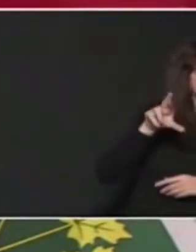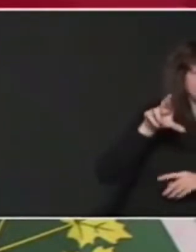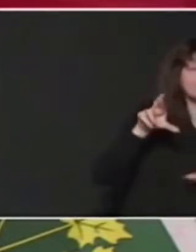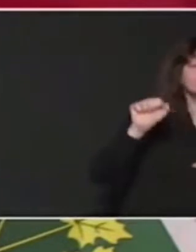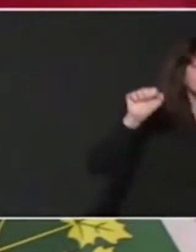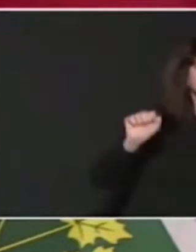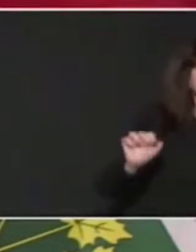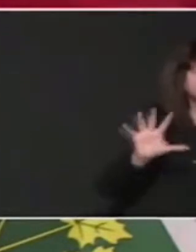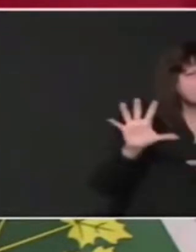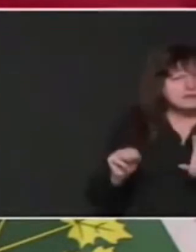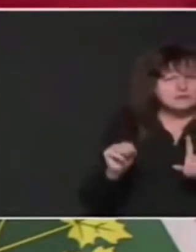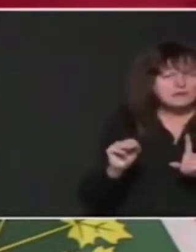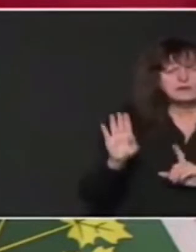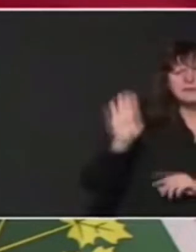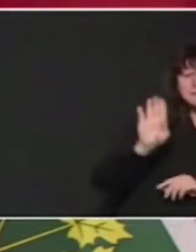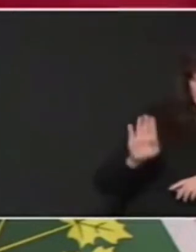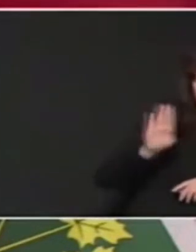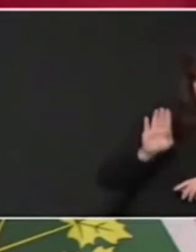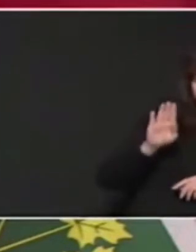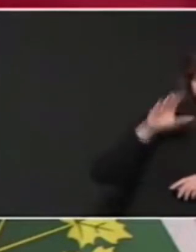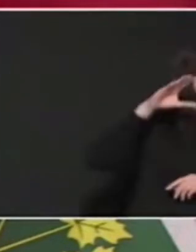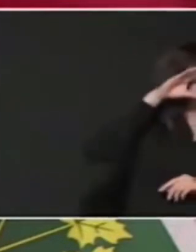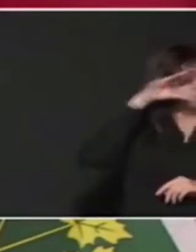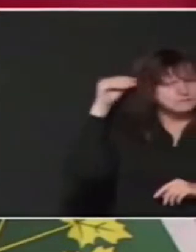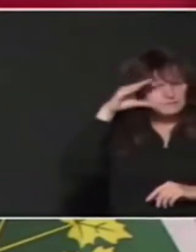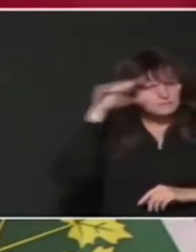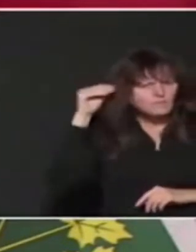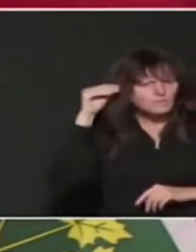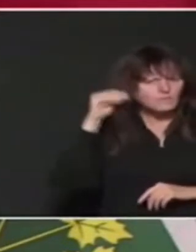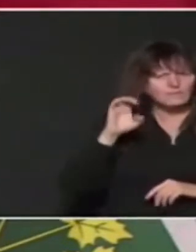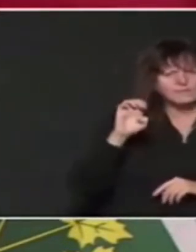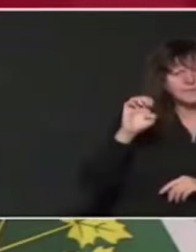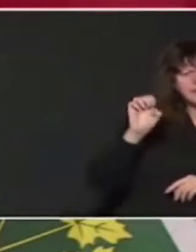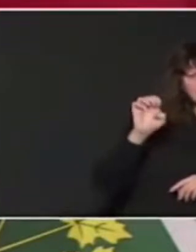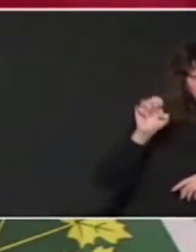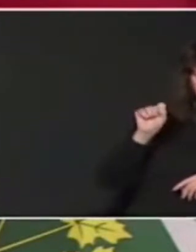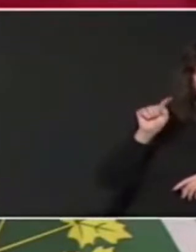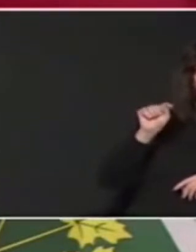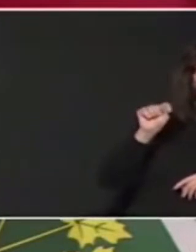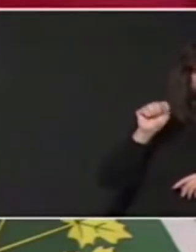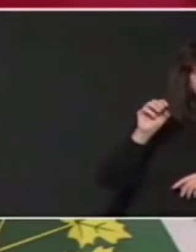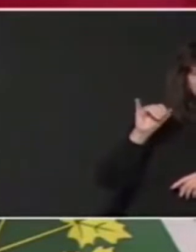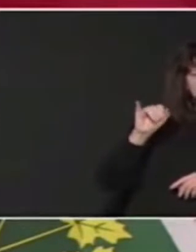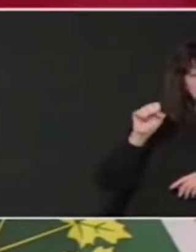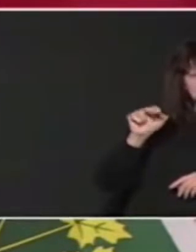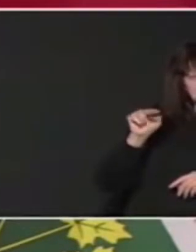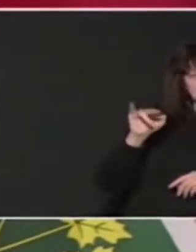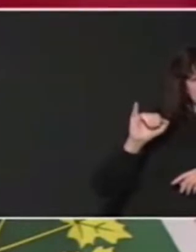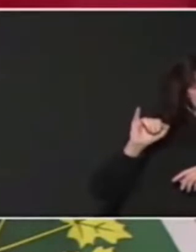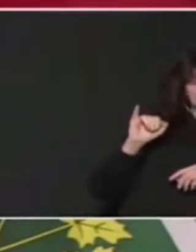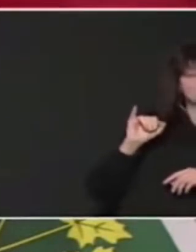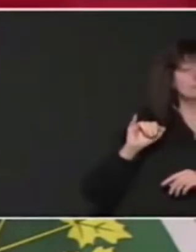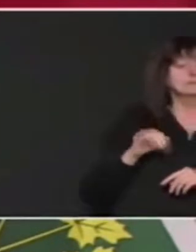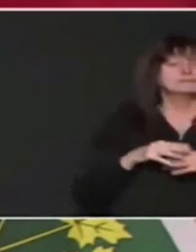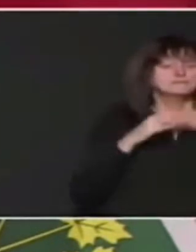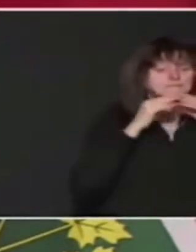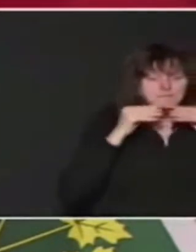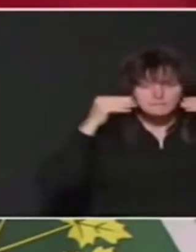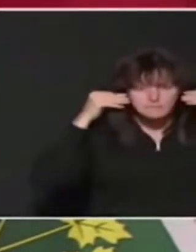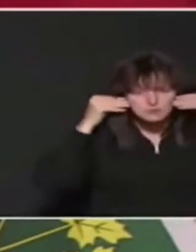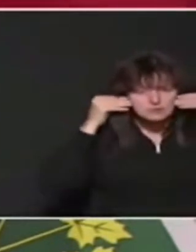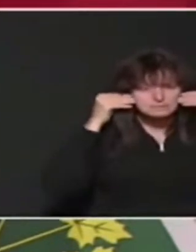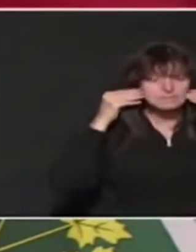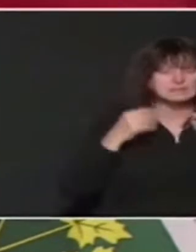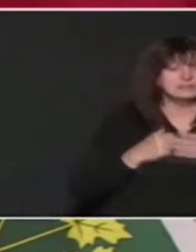Botswana, Lesotho, Eswatini, Mozambique, Namibia, and